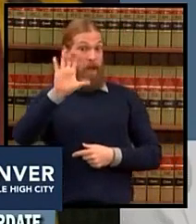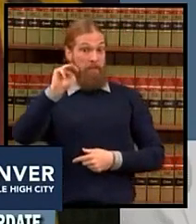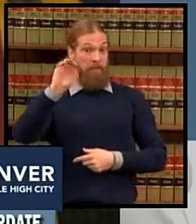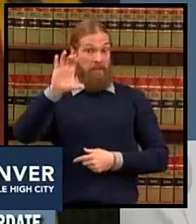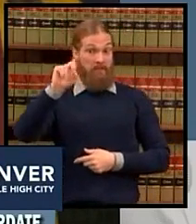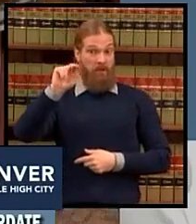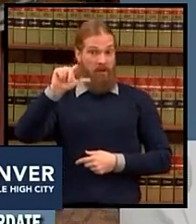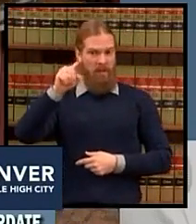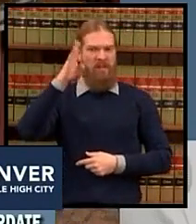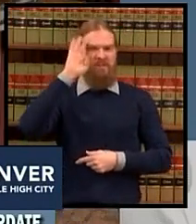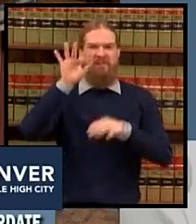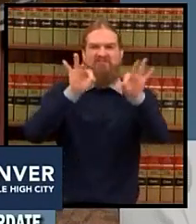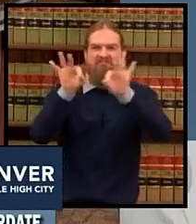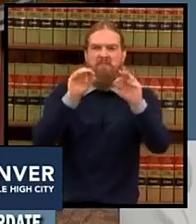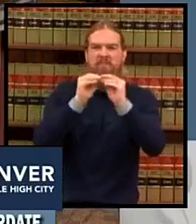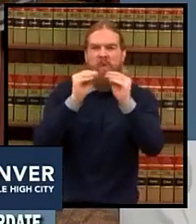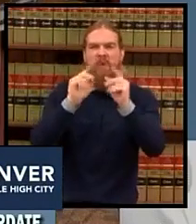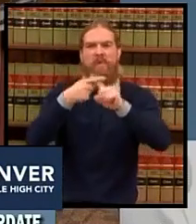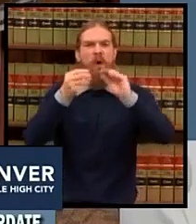efforts. Bob?